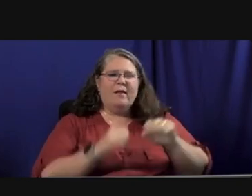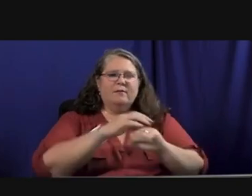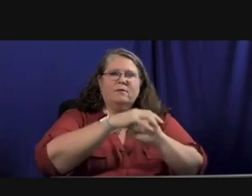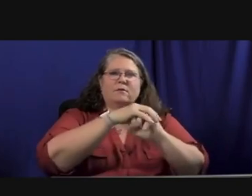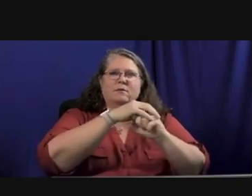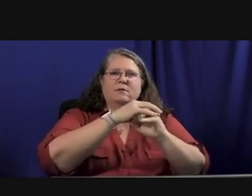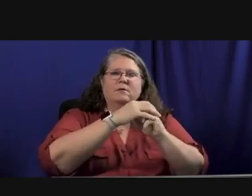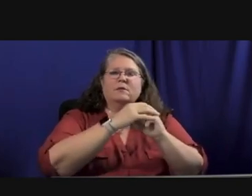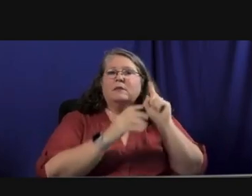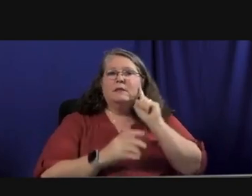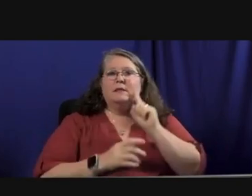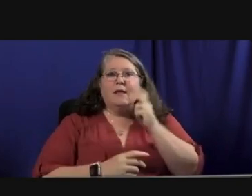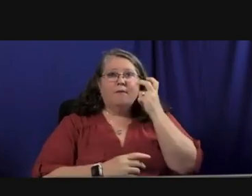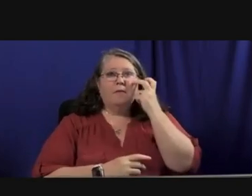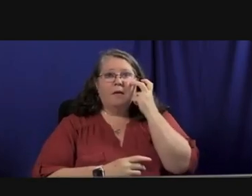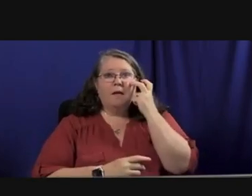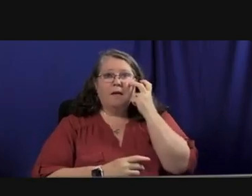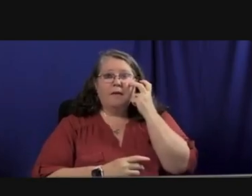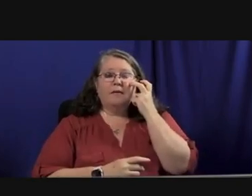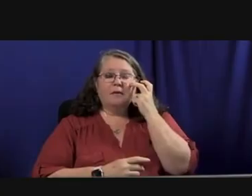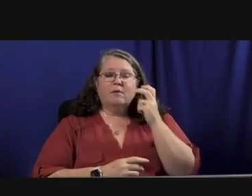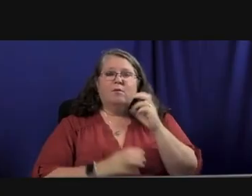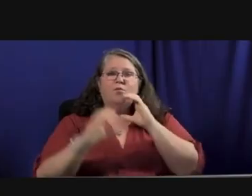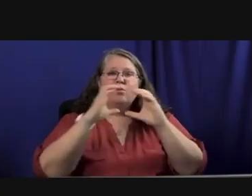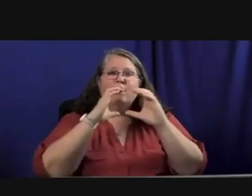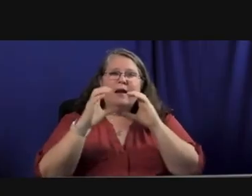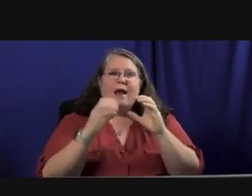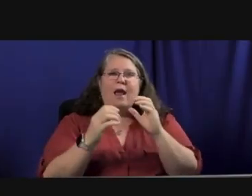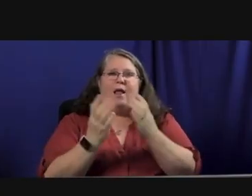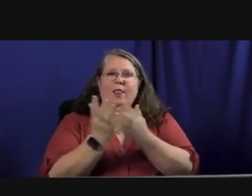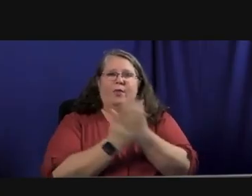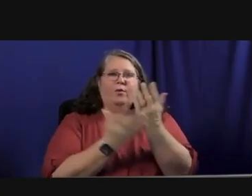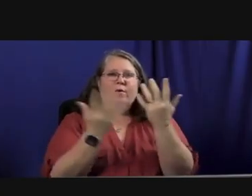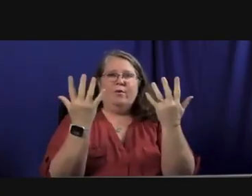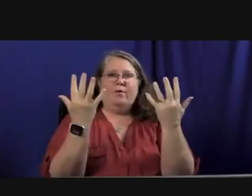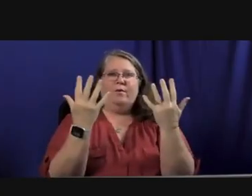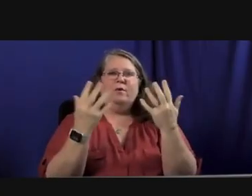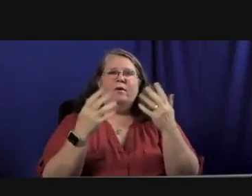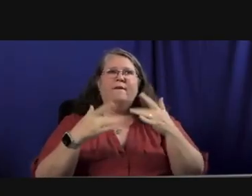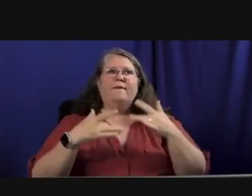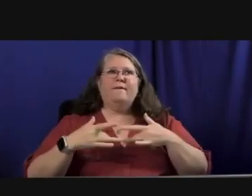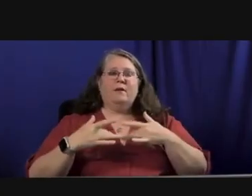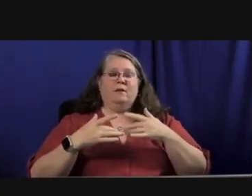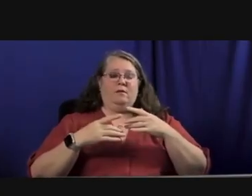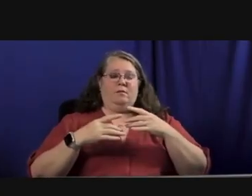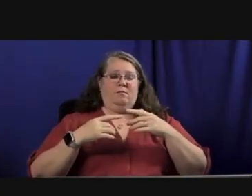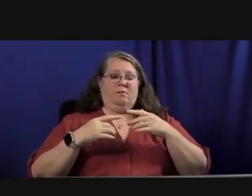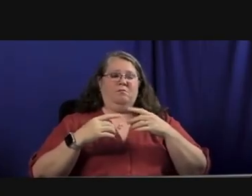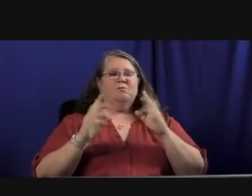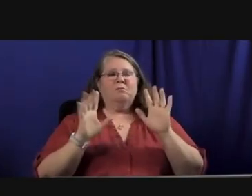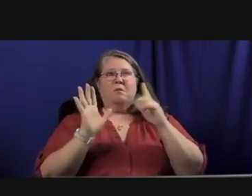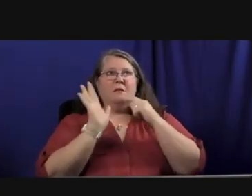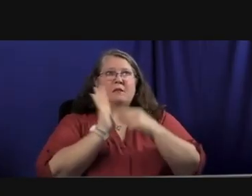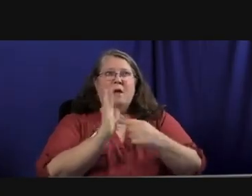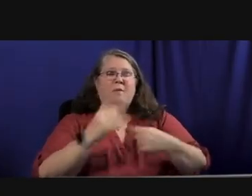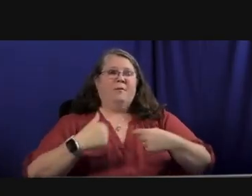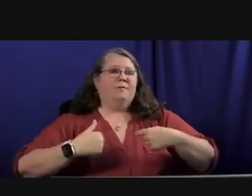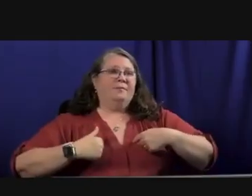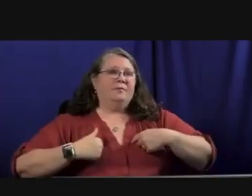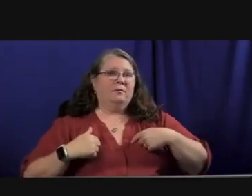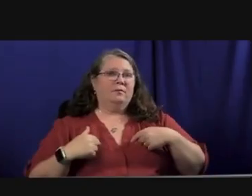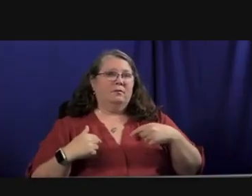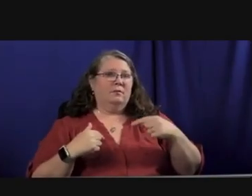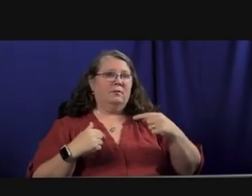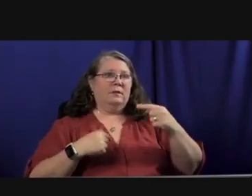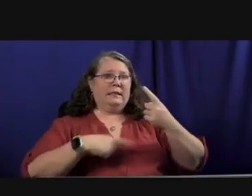There's pro-tactile, and that's where the deaf-blind to communicate through using their hands and touch.